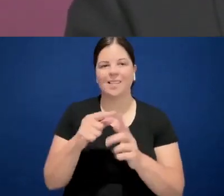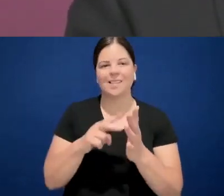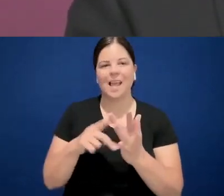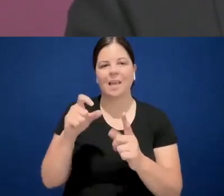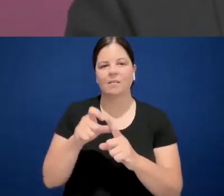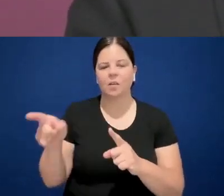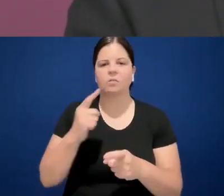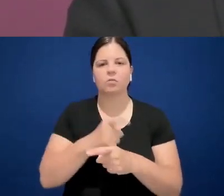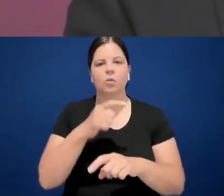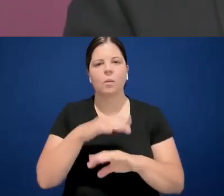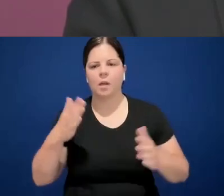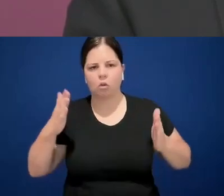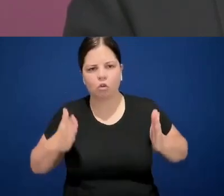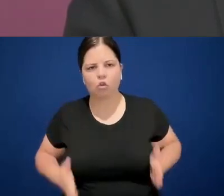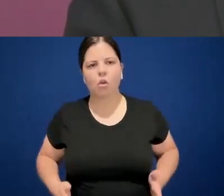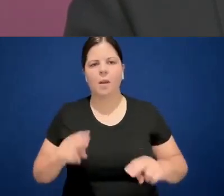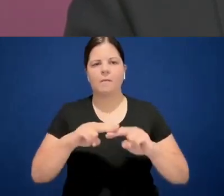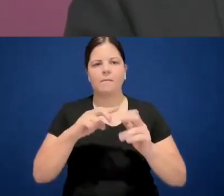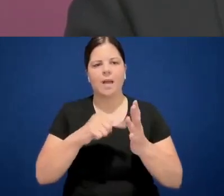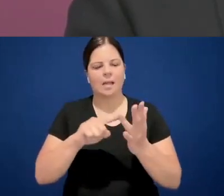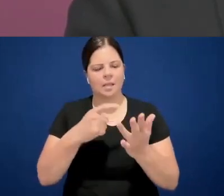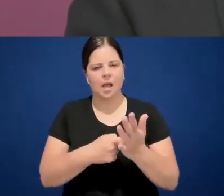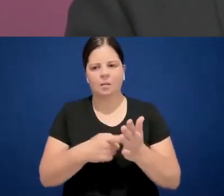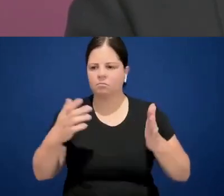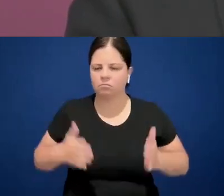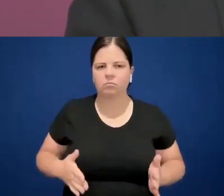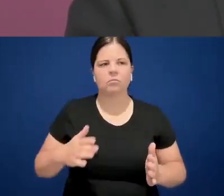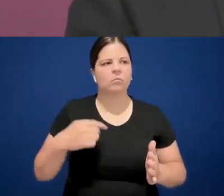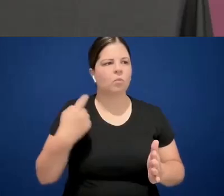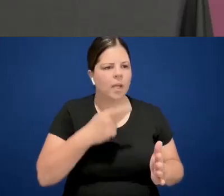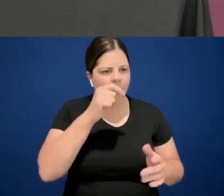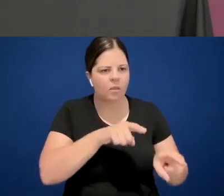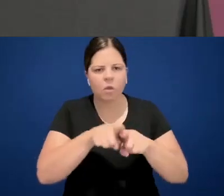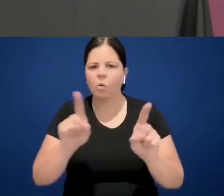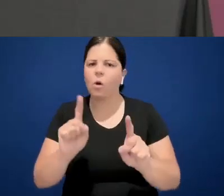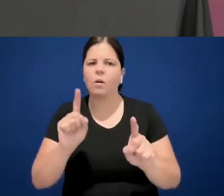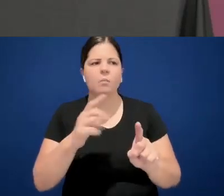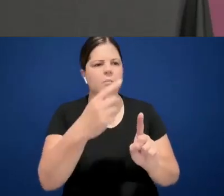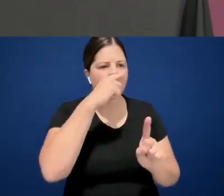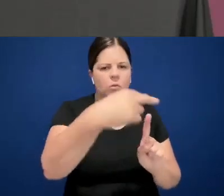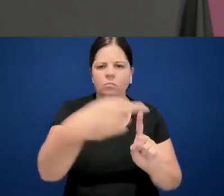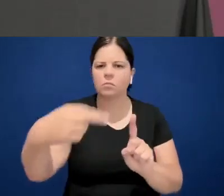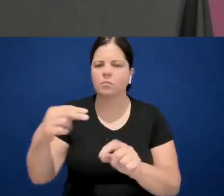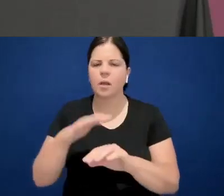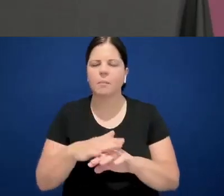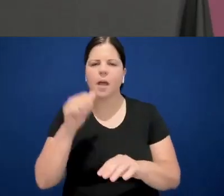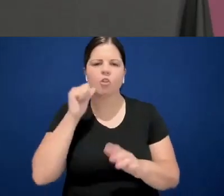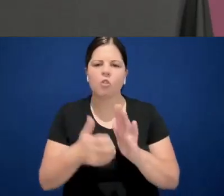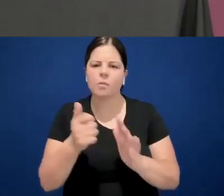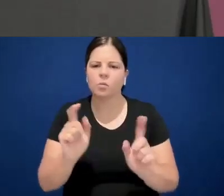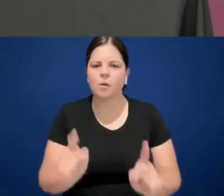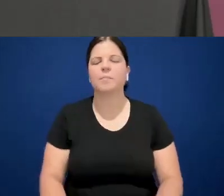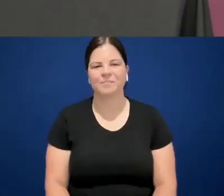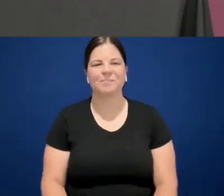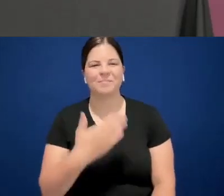about the human factor. What can we learn from people's perceptions of corruption? Great. Thanks, Alison, and